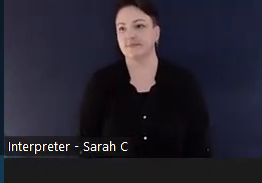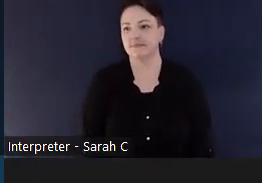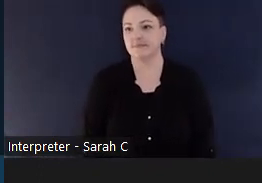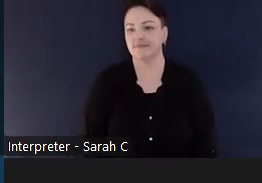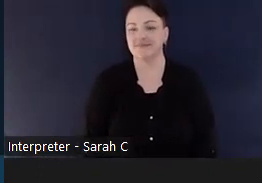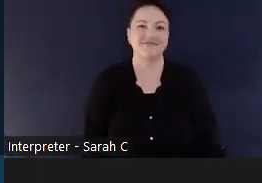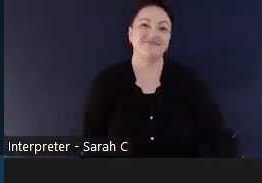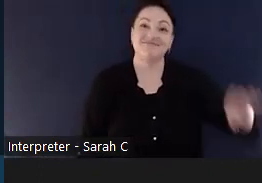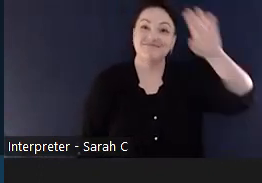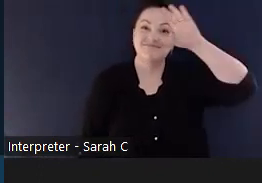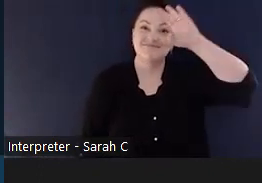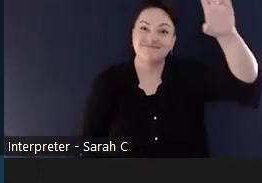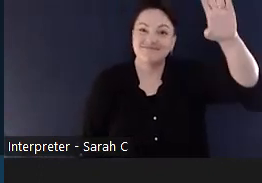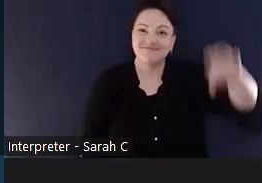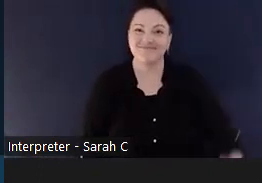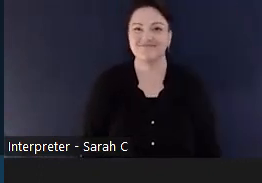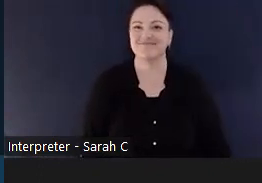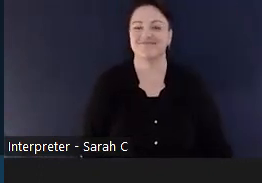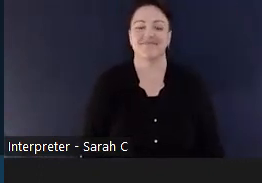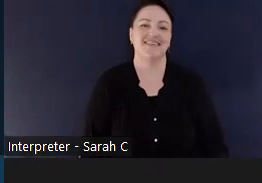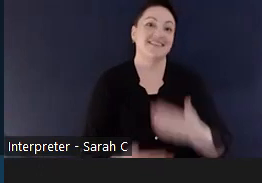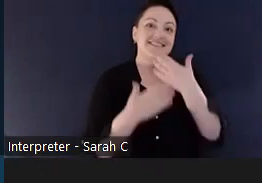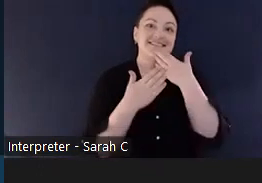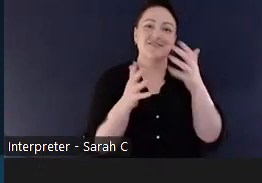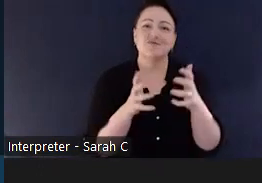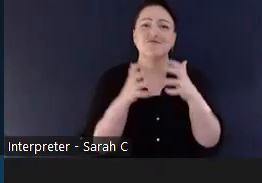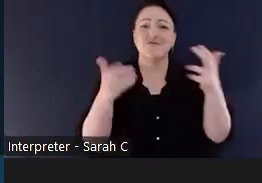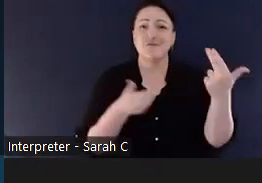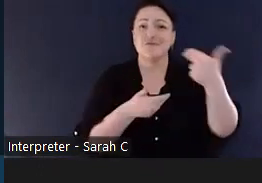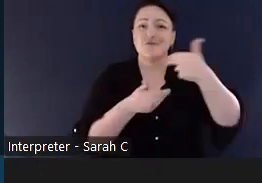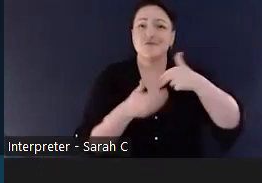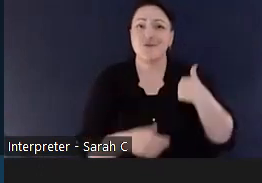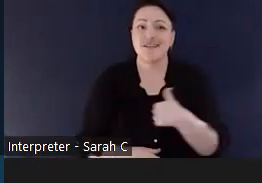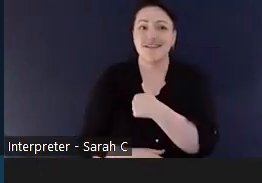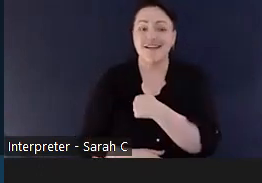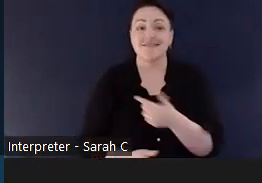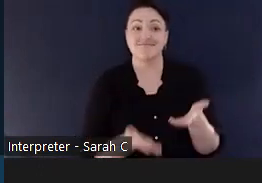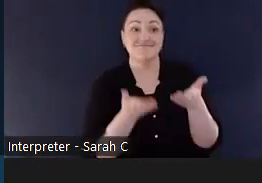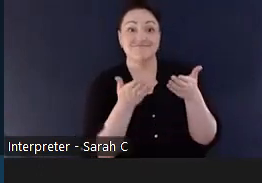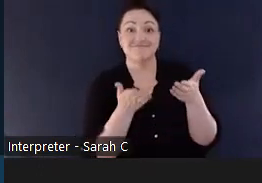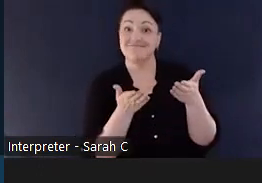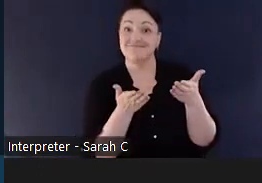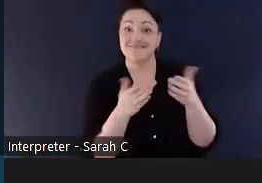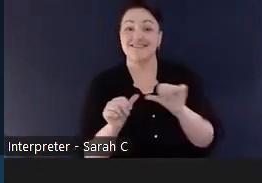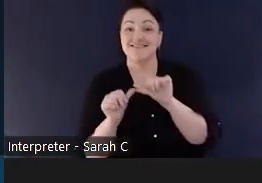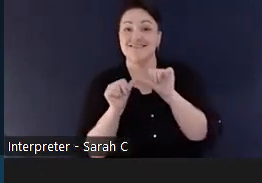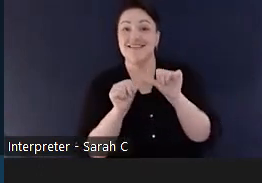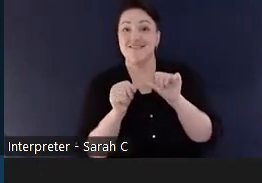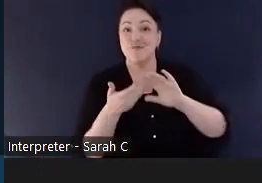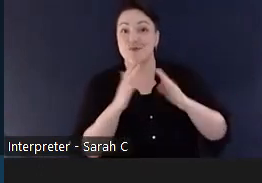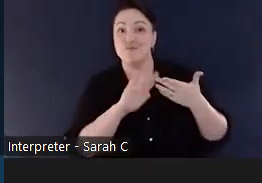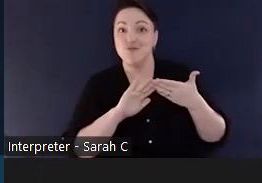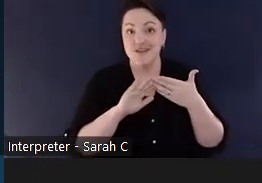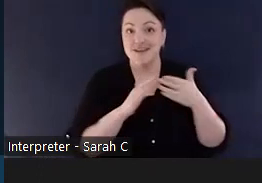Hi everyone. Thank you so much for joining the Connect SoCal Sustainable Communities Program